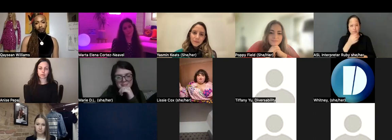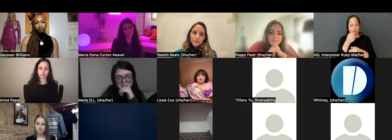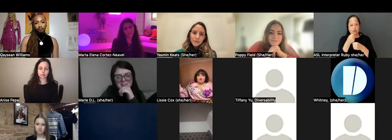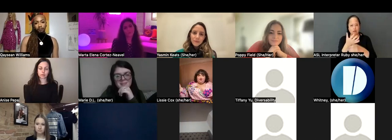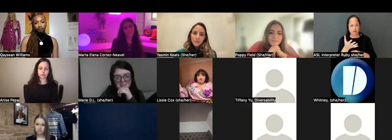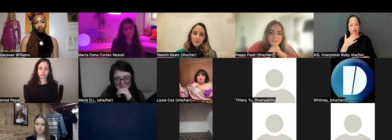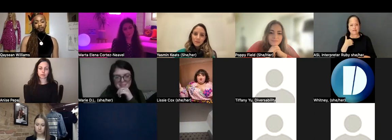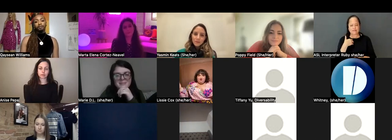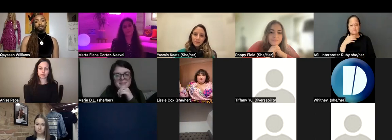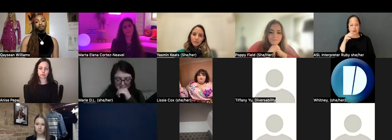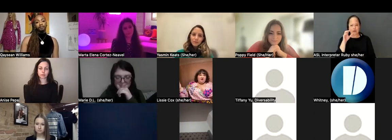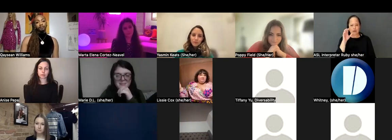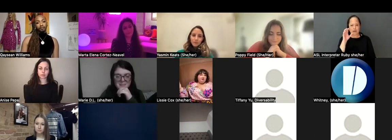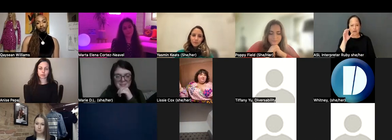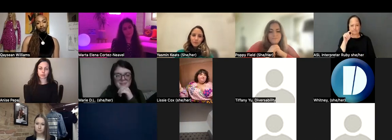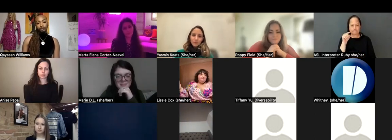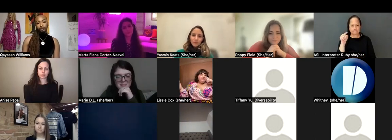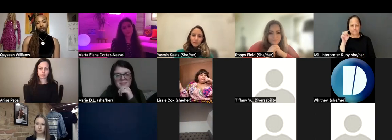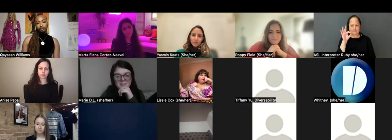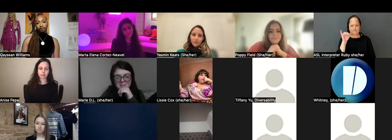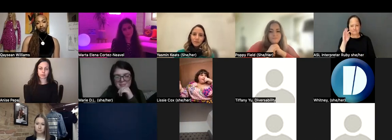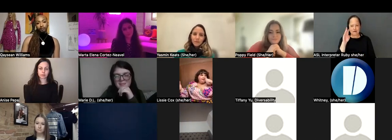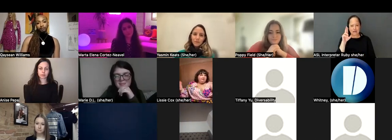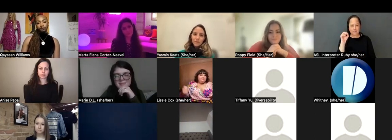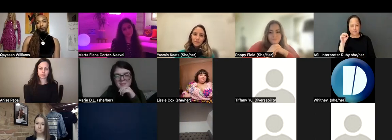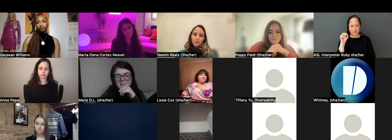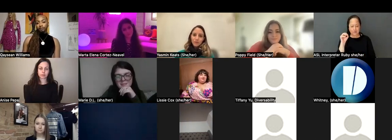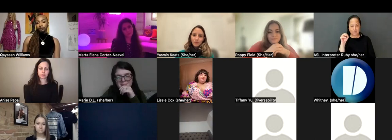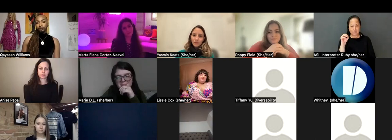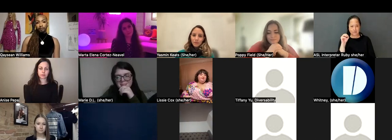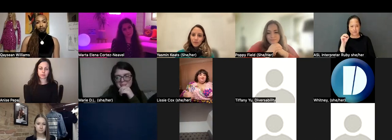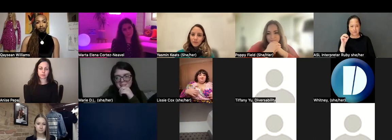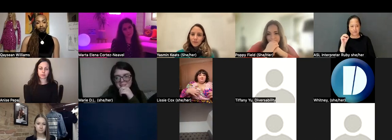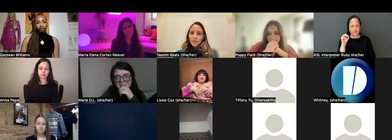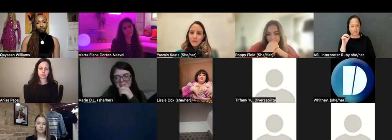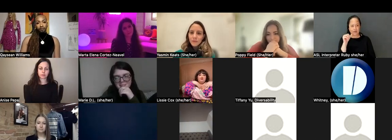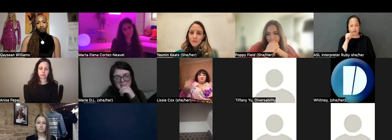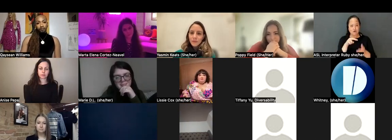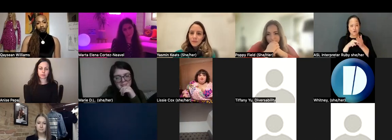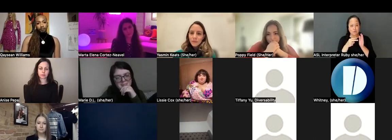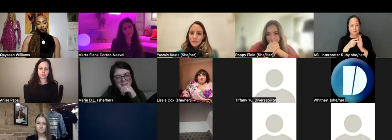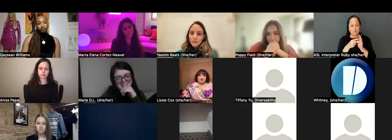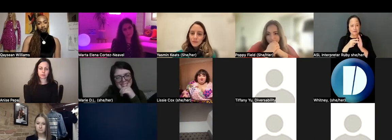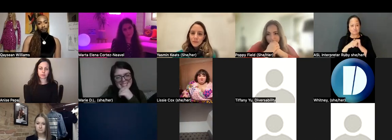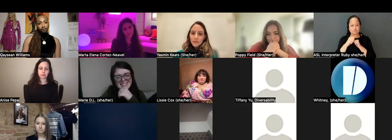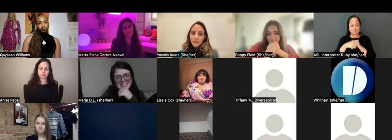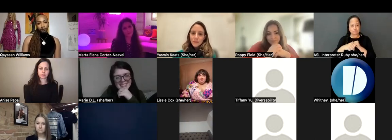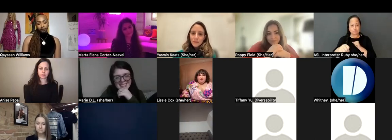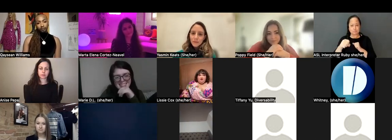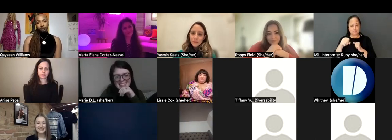my allodynia with the fibro. And so, like, I don't mean to just like gush about this